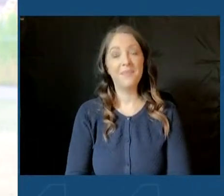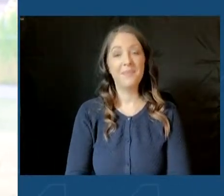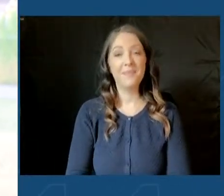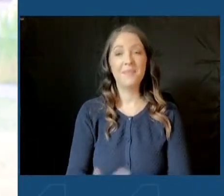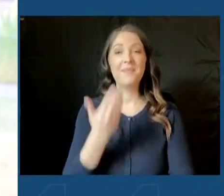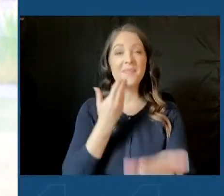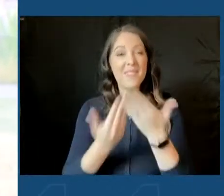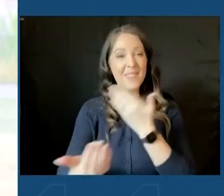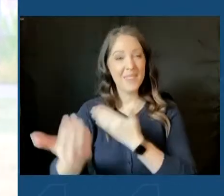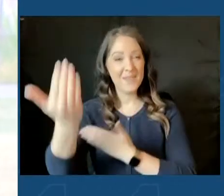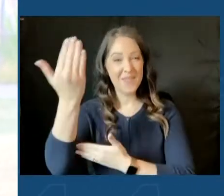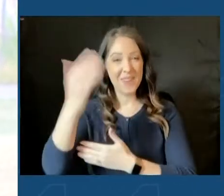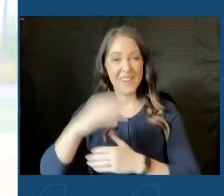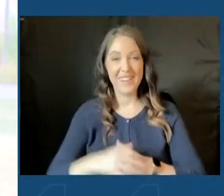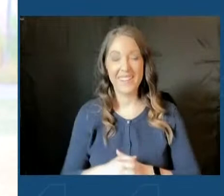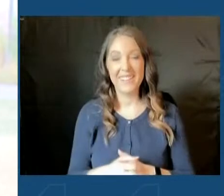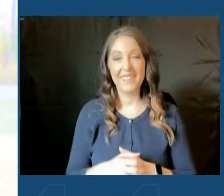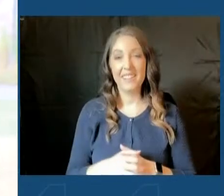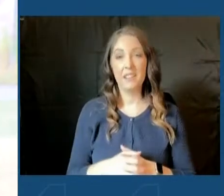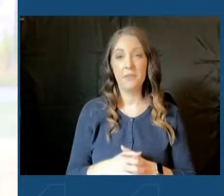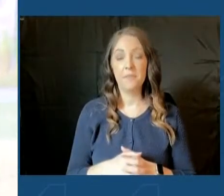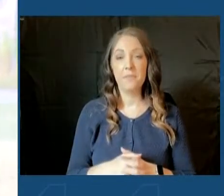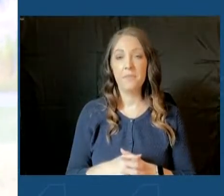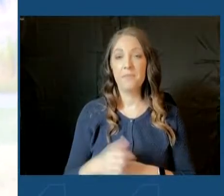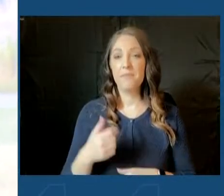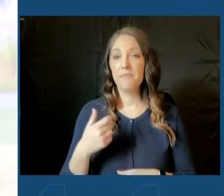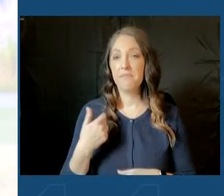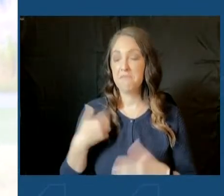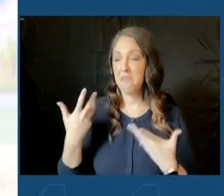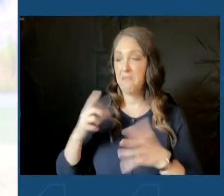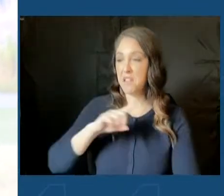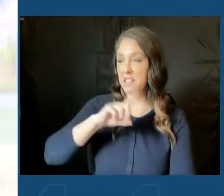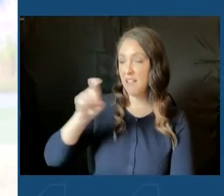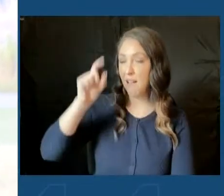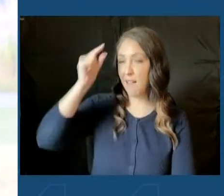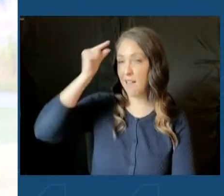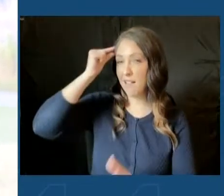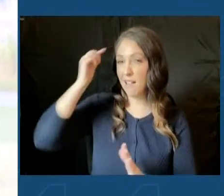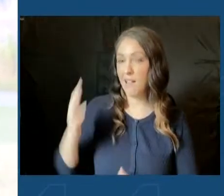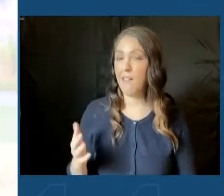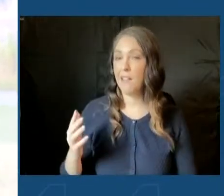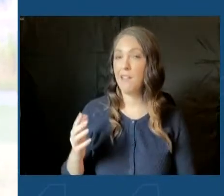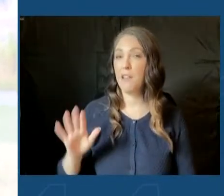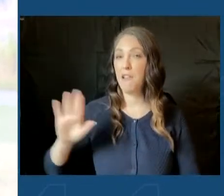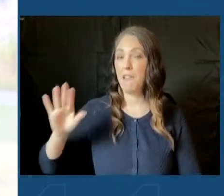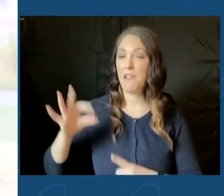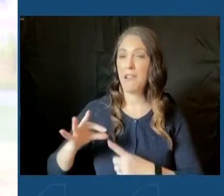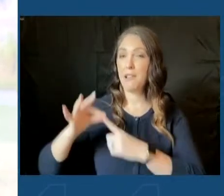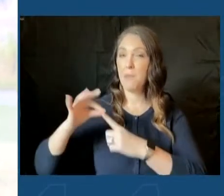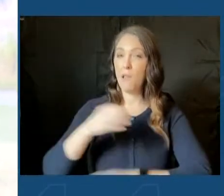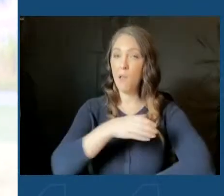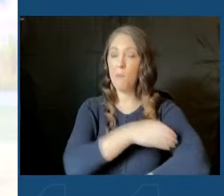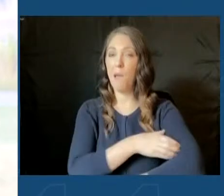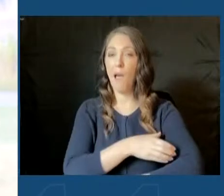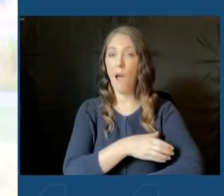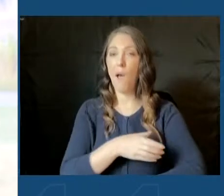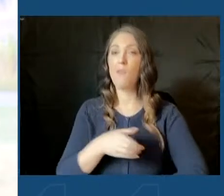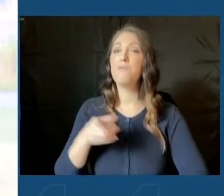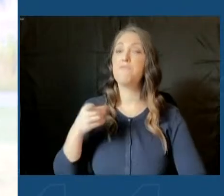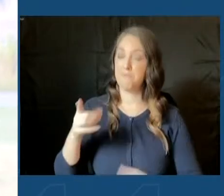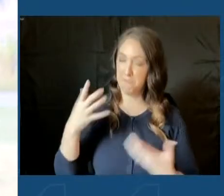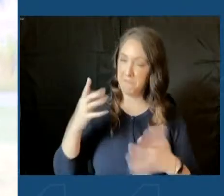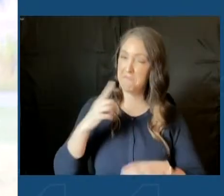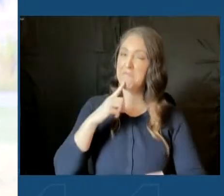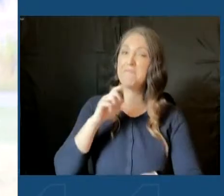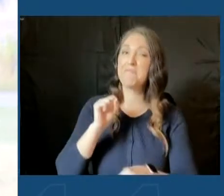Good morning, everybody. I asked the governor to invoke her special powers this morning, and indeed she's provided